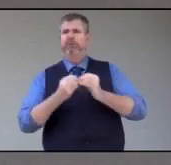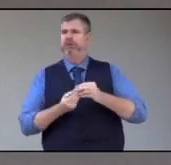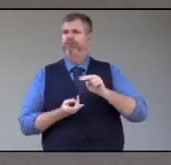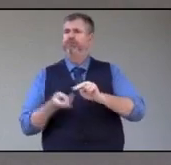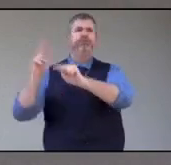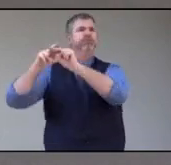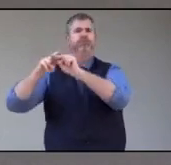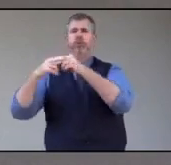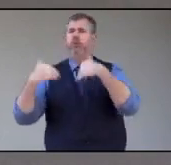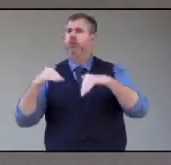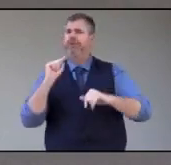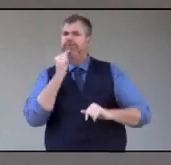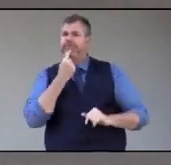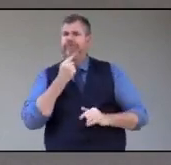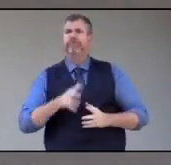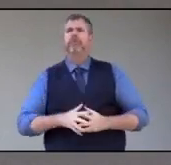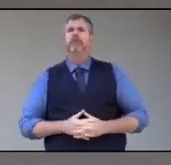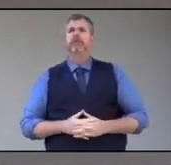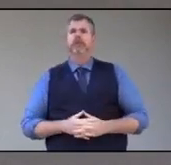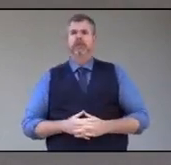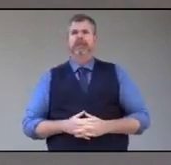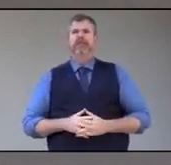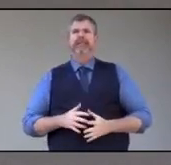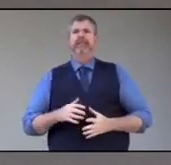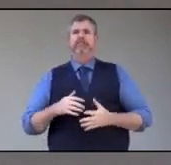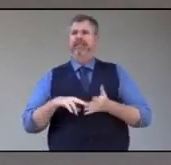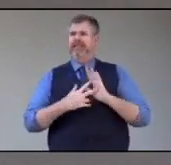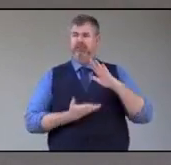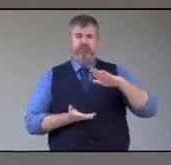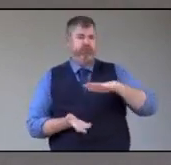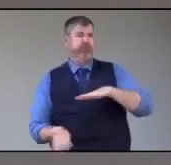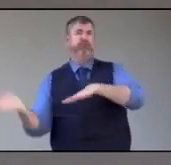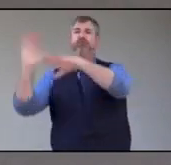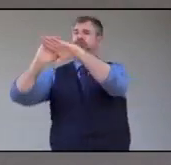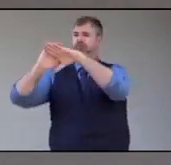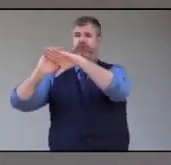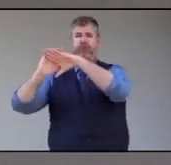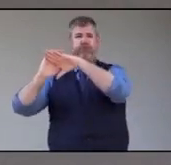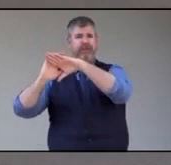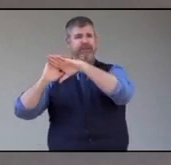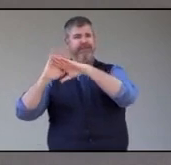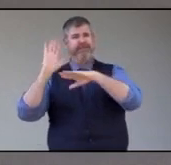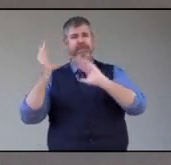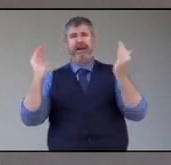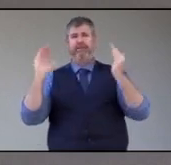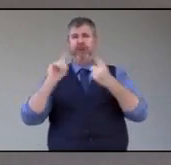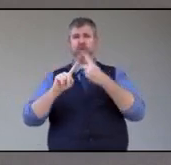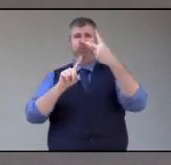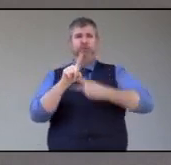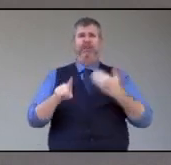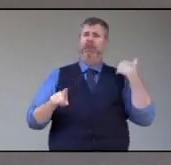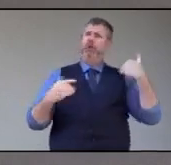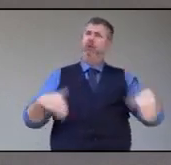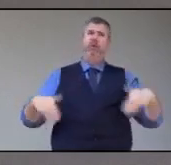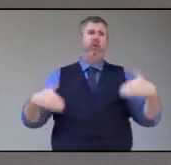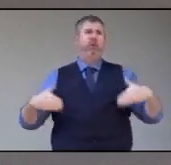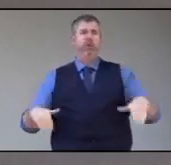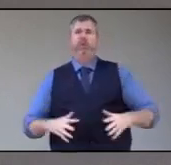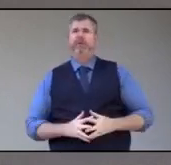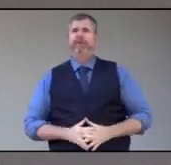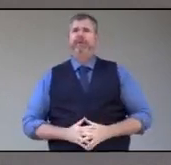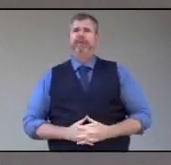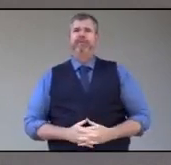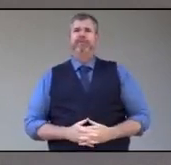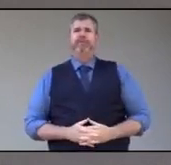more than we saw just 2 months ago. We clearly are not out of